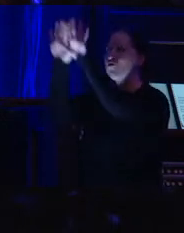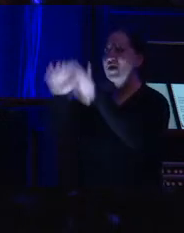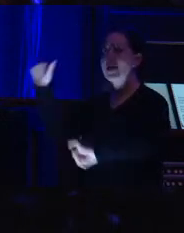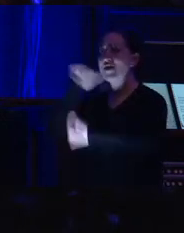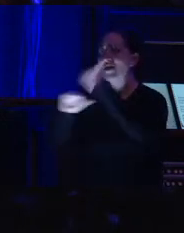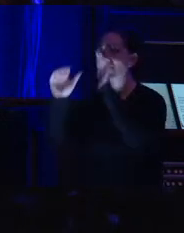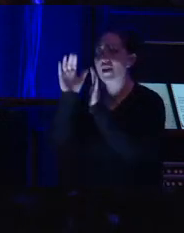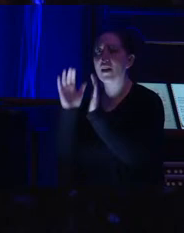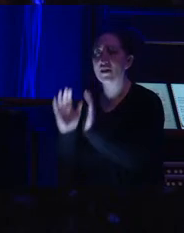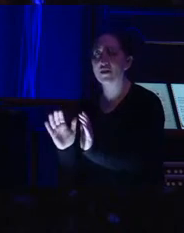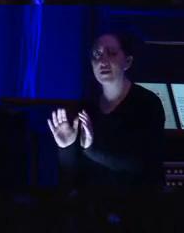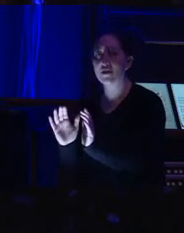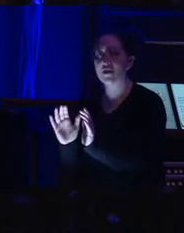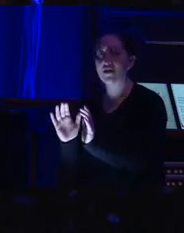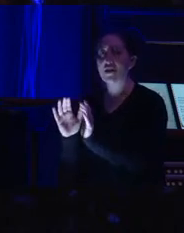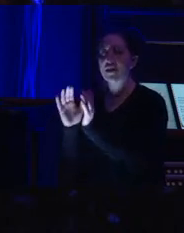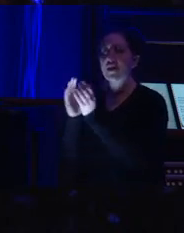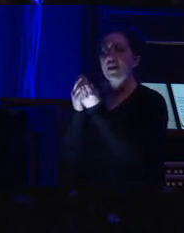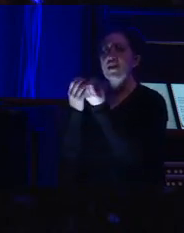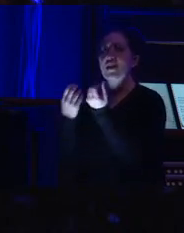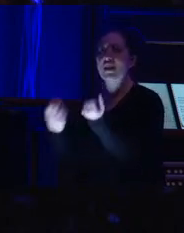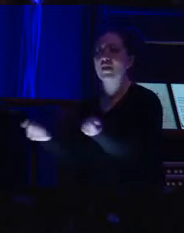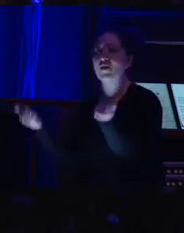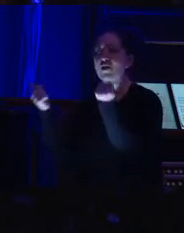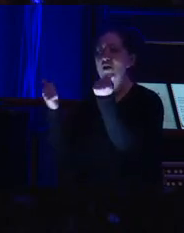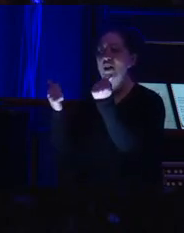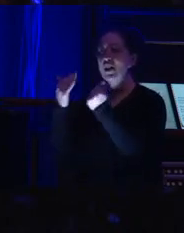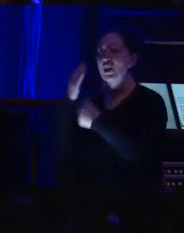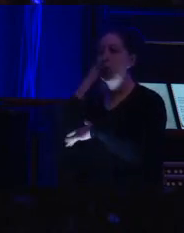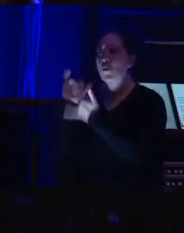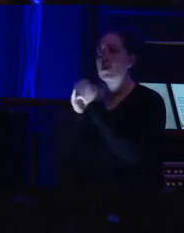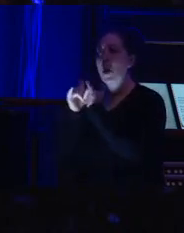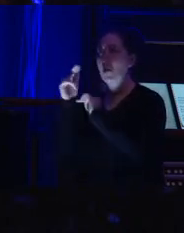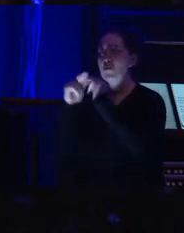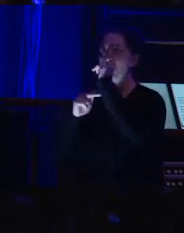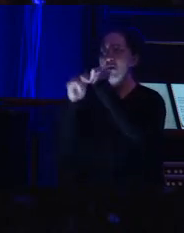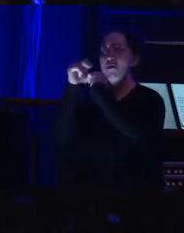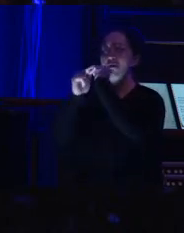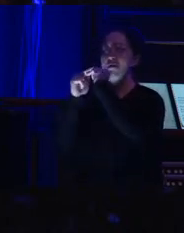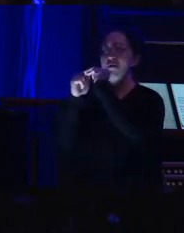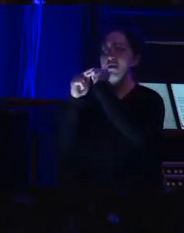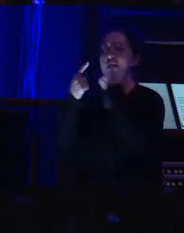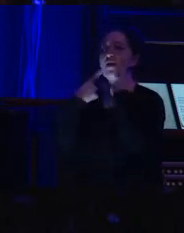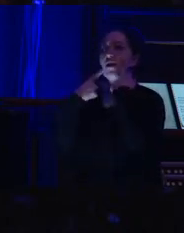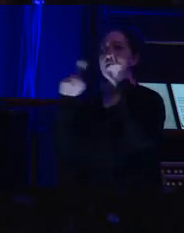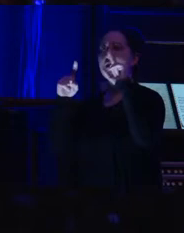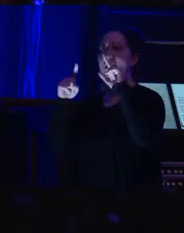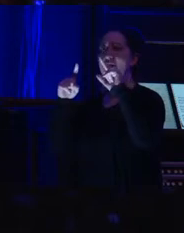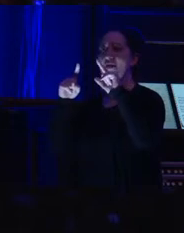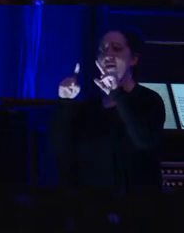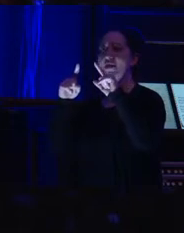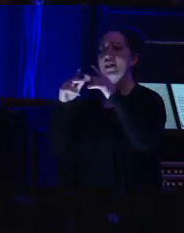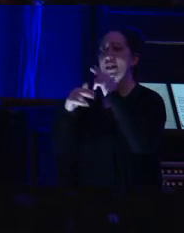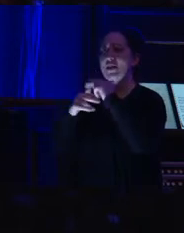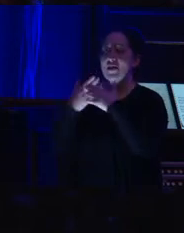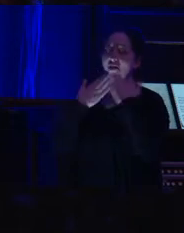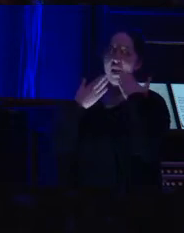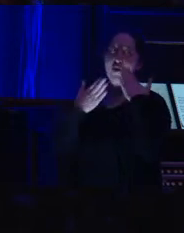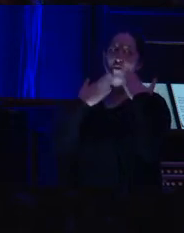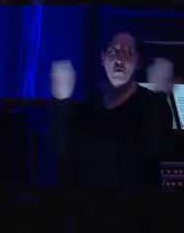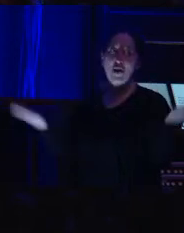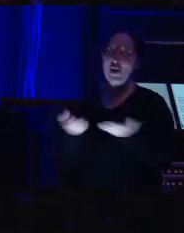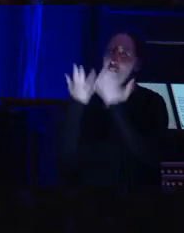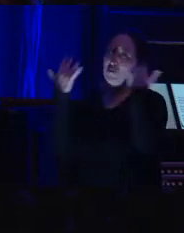healer, someone who knows how to build institutions. Victor, thank you so much for being here